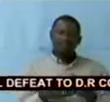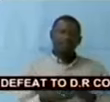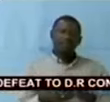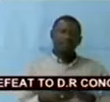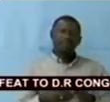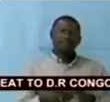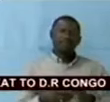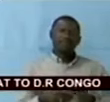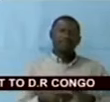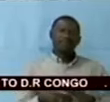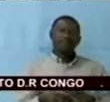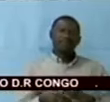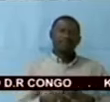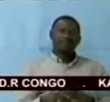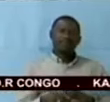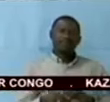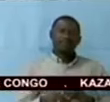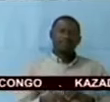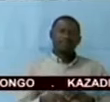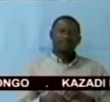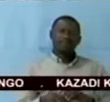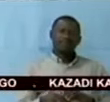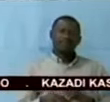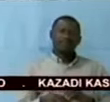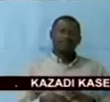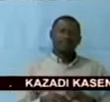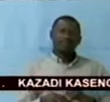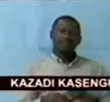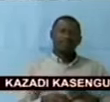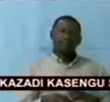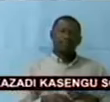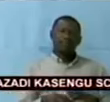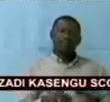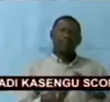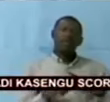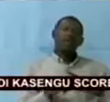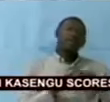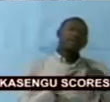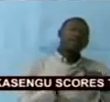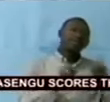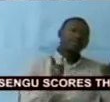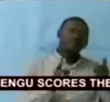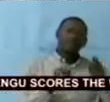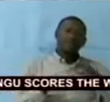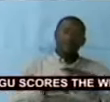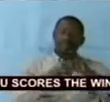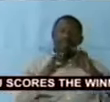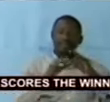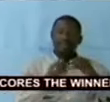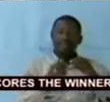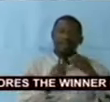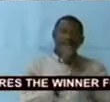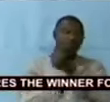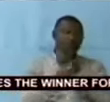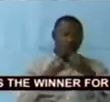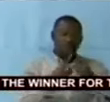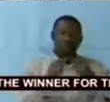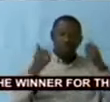Another interesting scenario arose on the judgment day. Tell us about